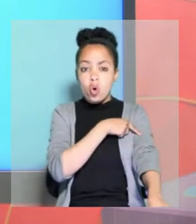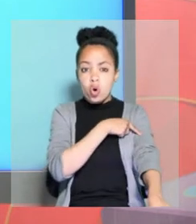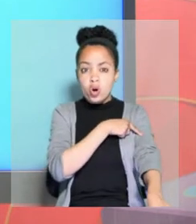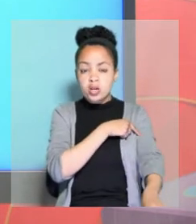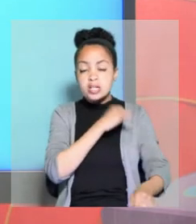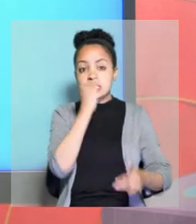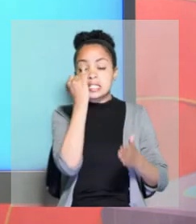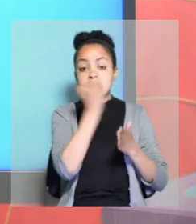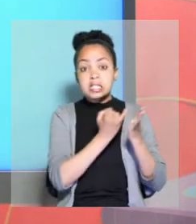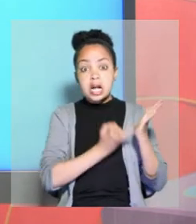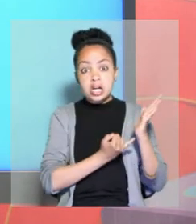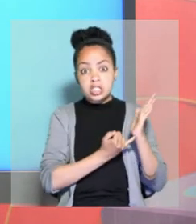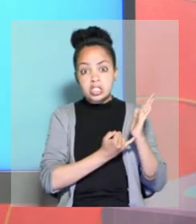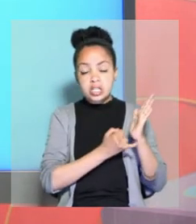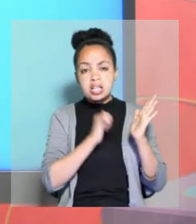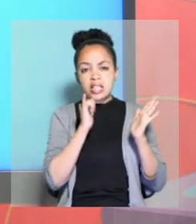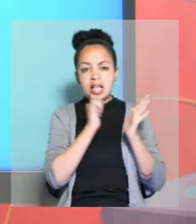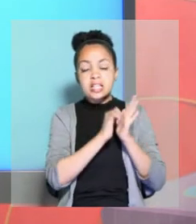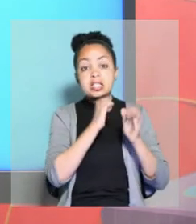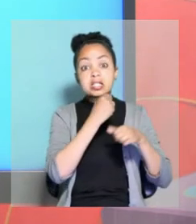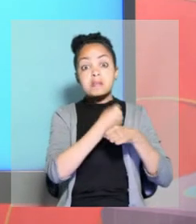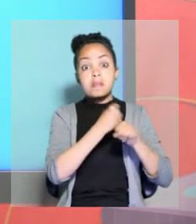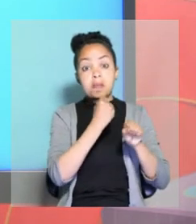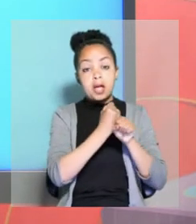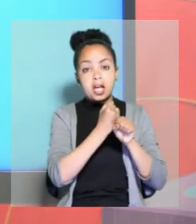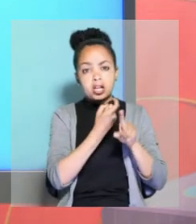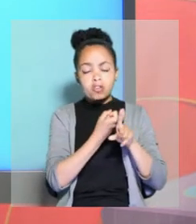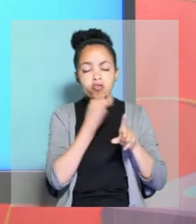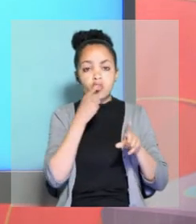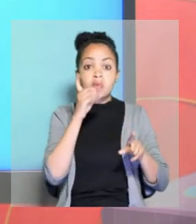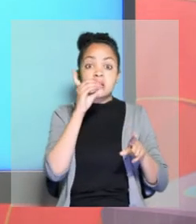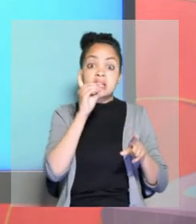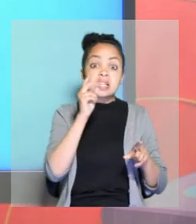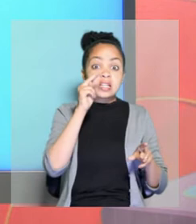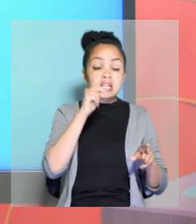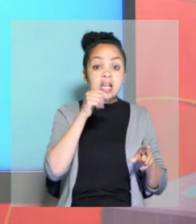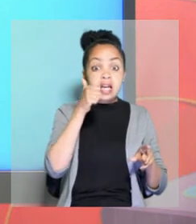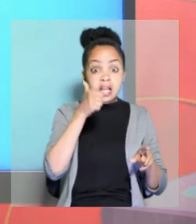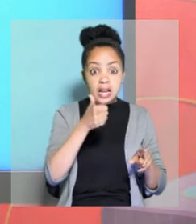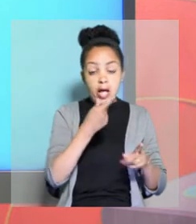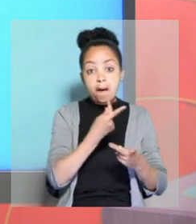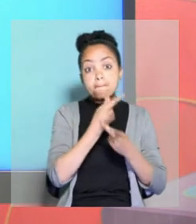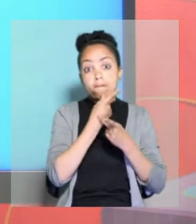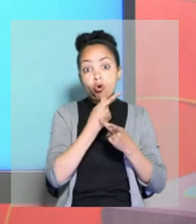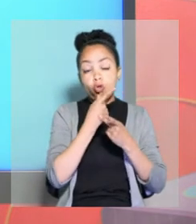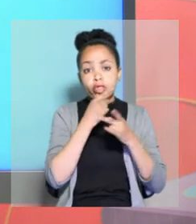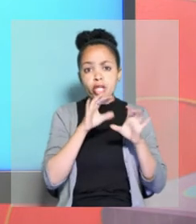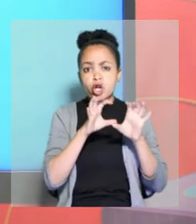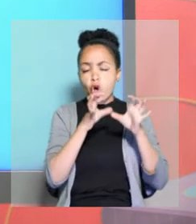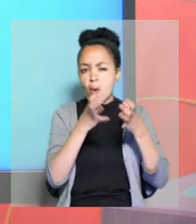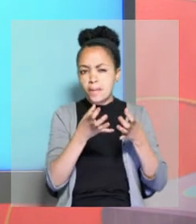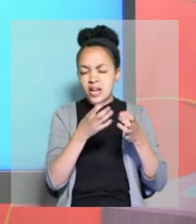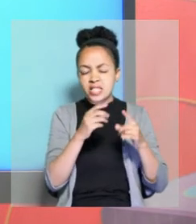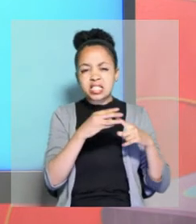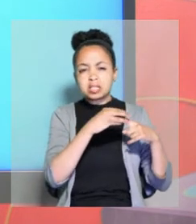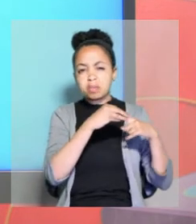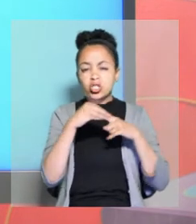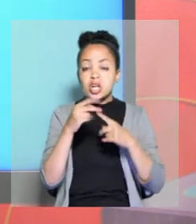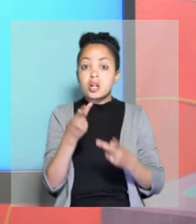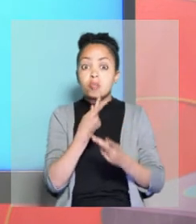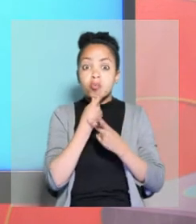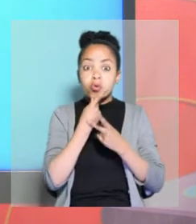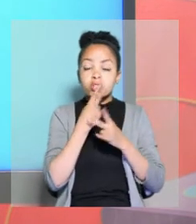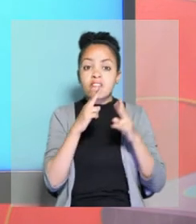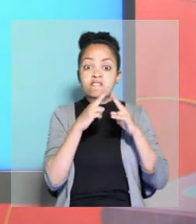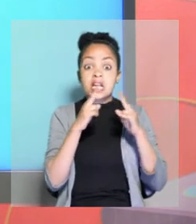tree-like structure that is made from DNA protein complex, a special protein that is